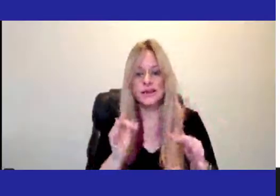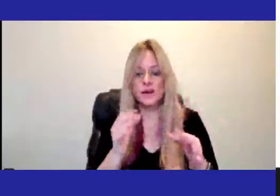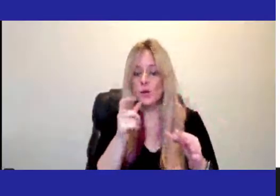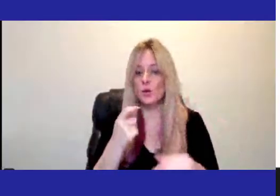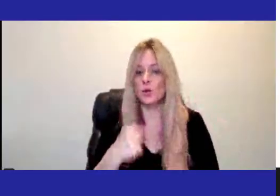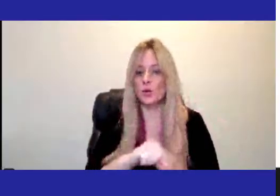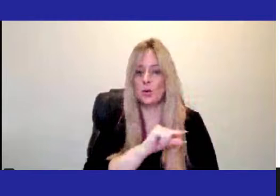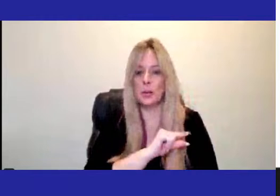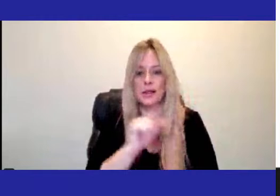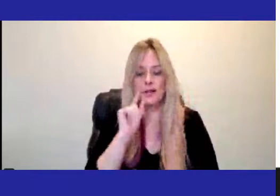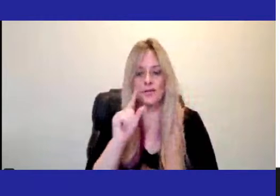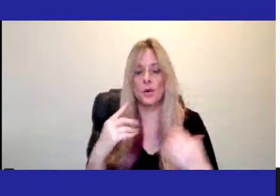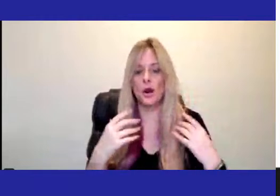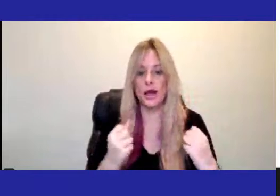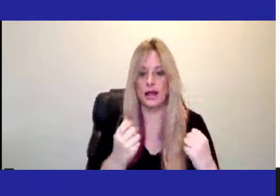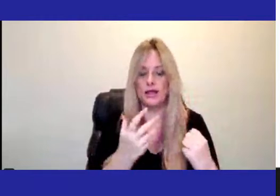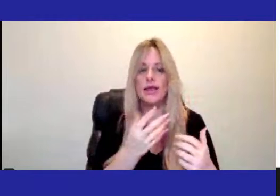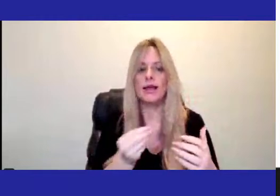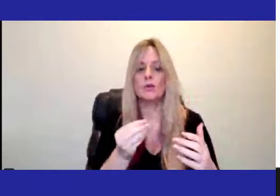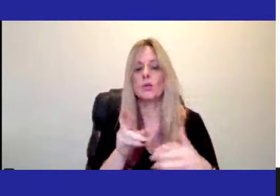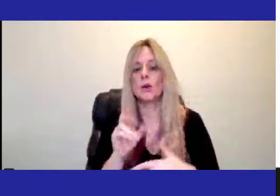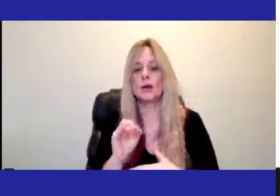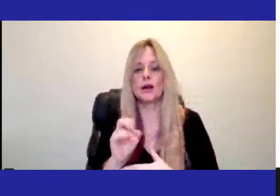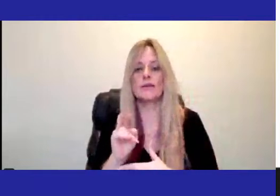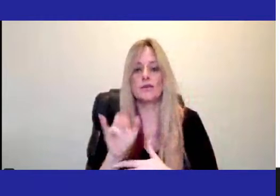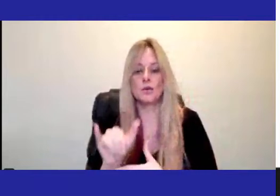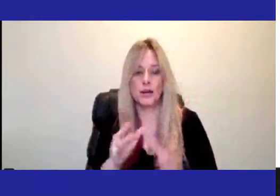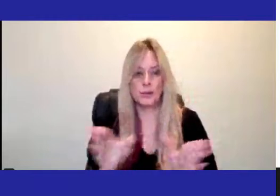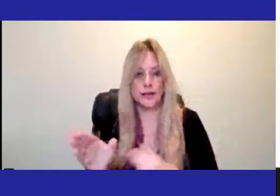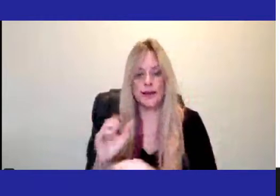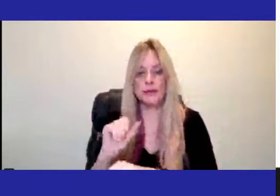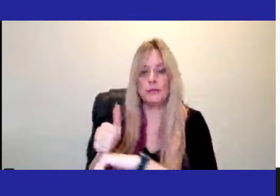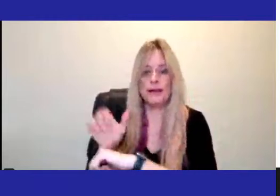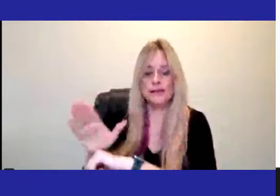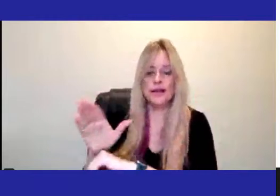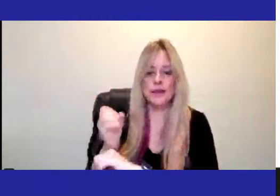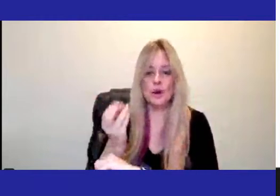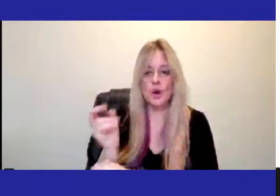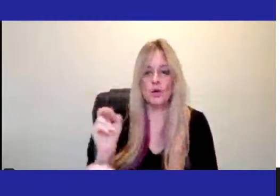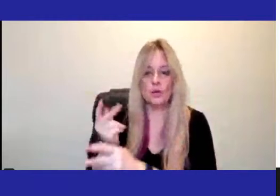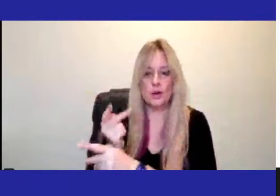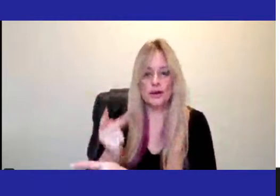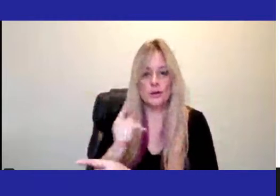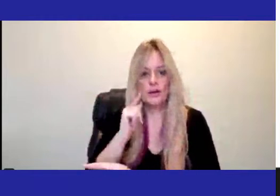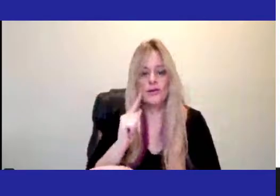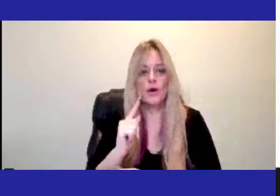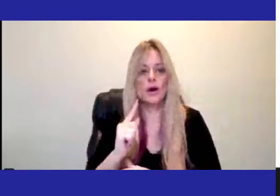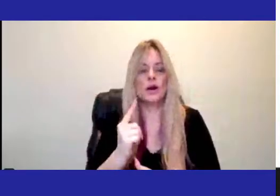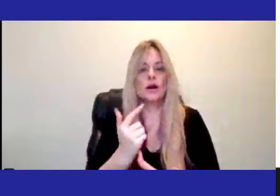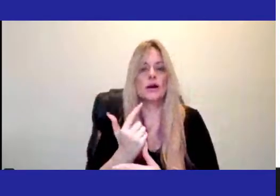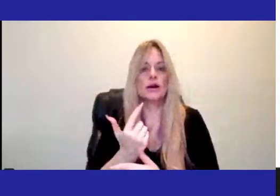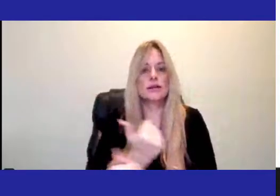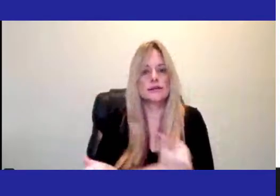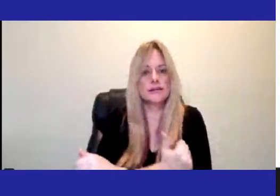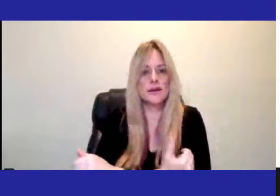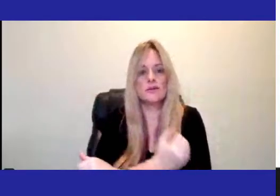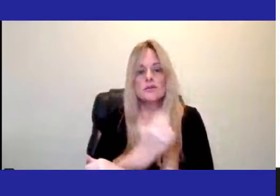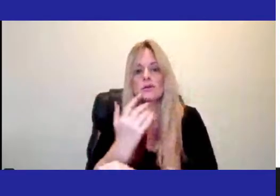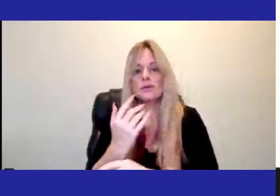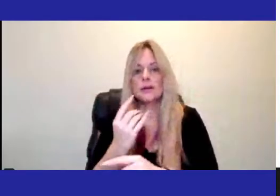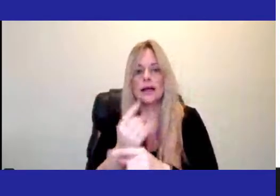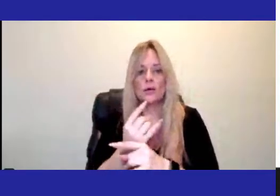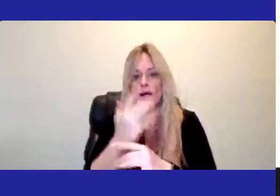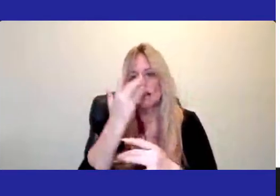the health and recovery plan based on its own algorithm for serious mental illness and substance use. We have about 13,000